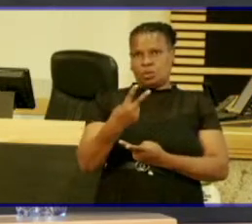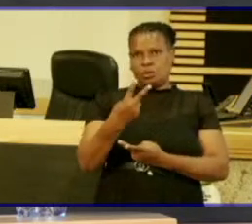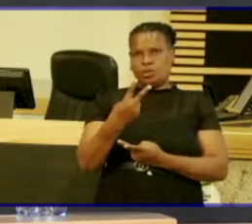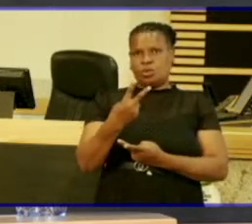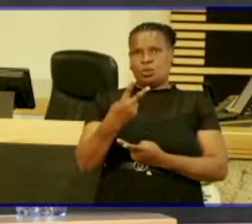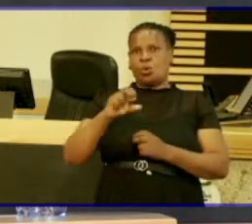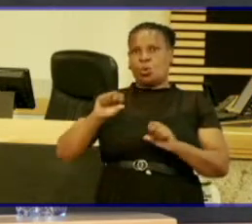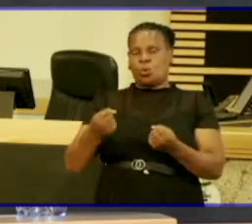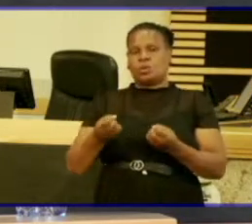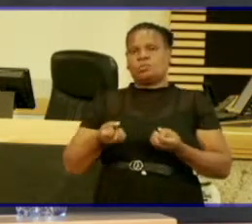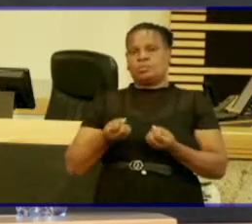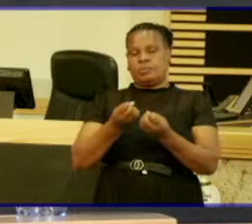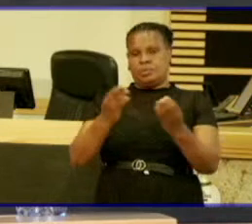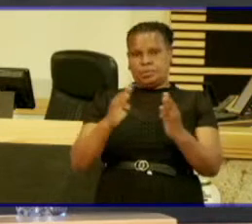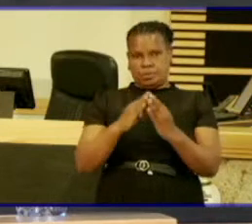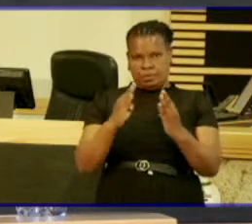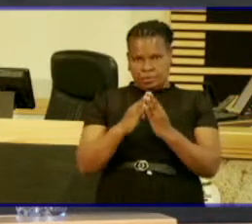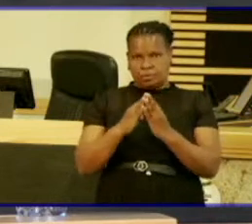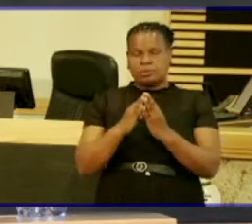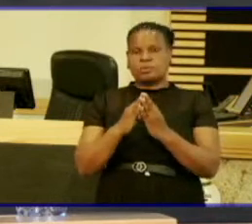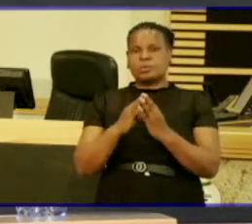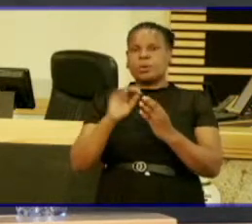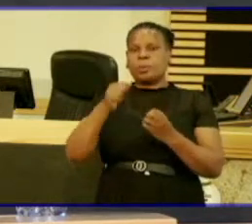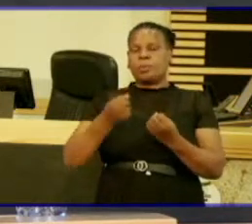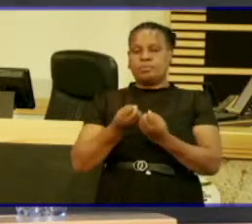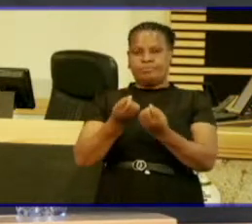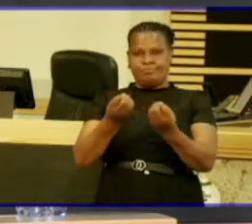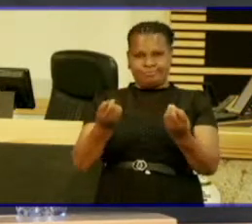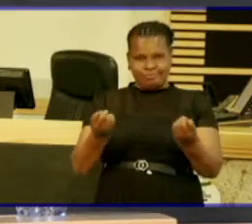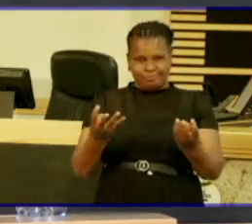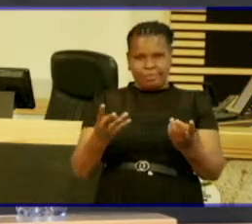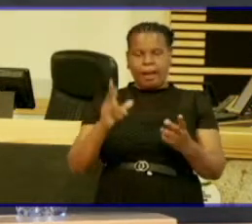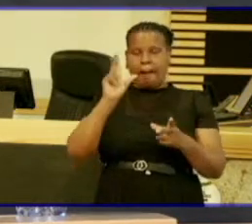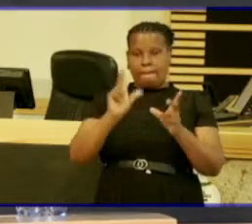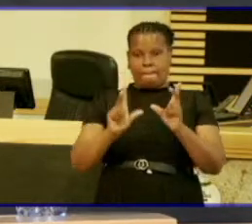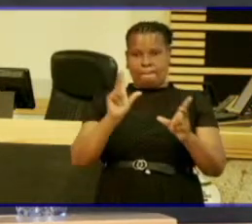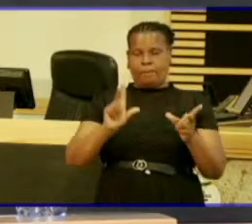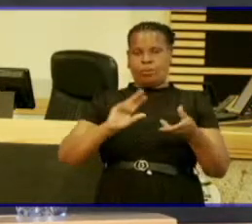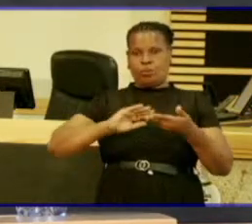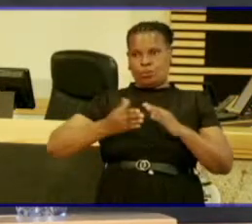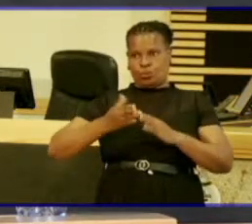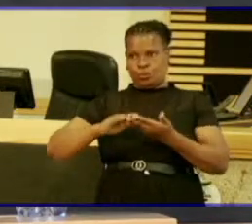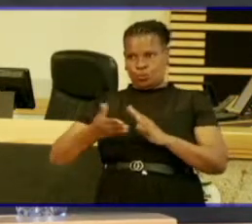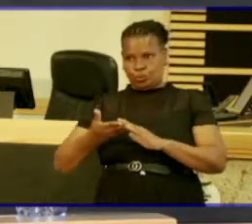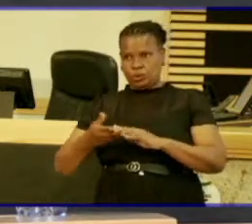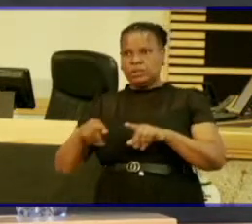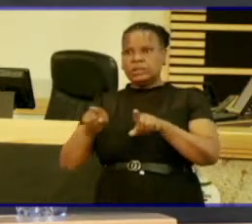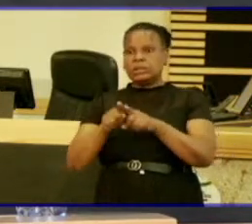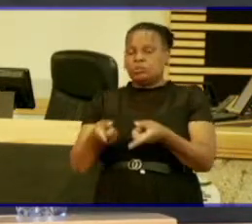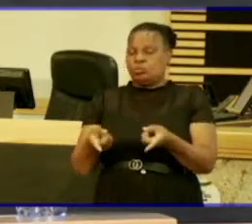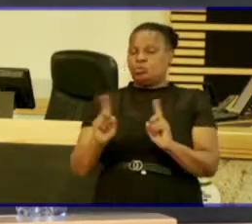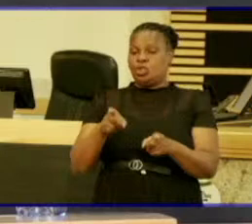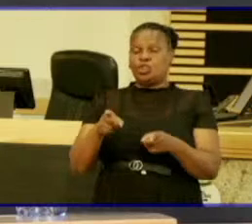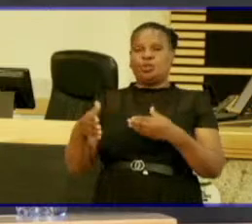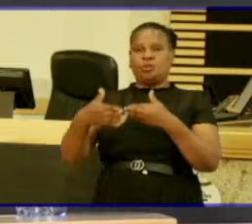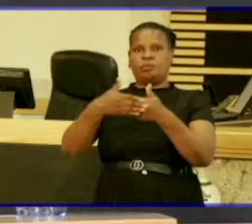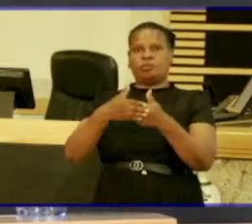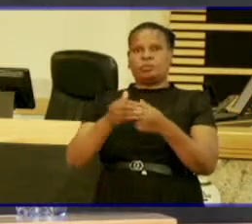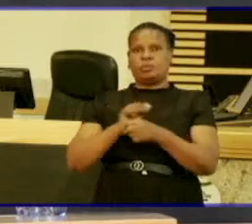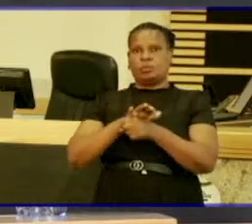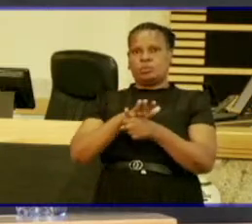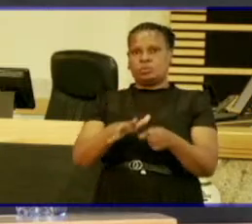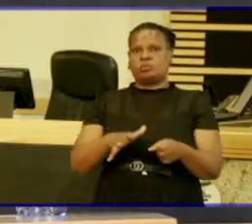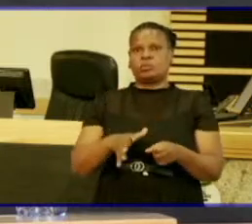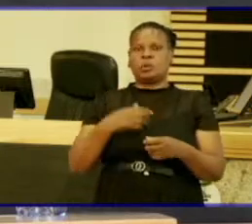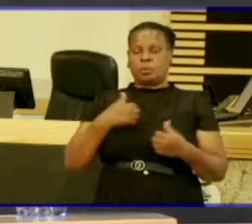further 247 housing units were delivered to military veterans. Having been affected by COVID-19 lockdown, as well as